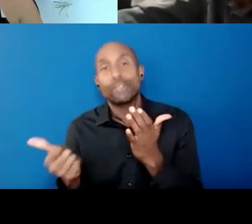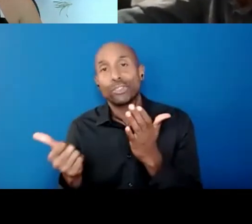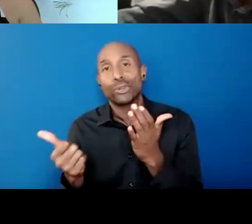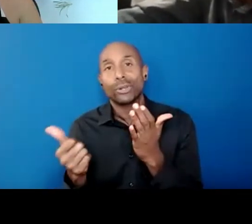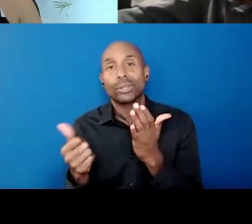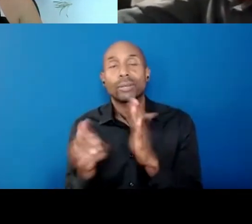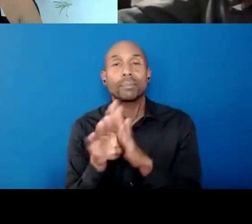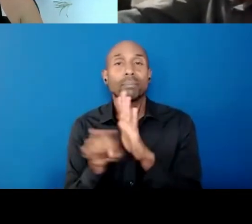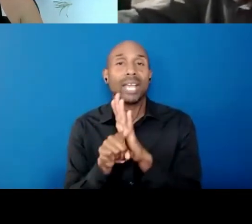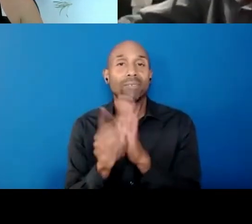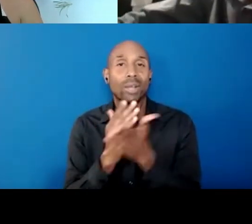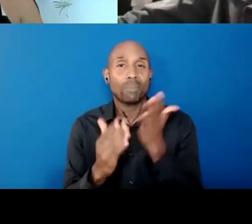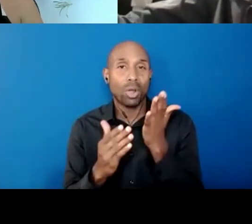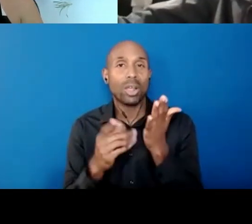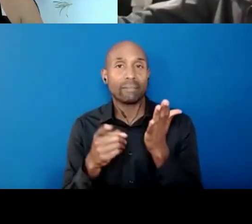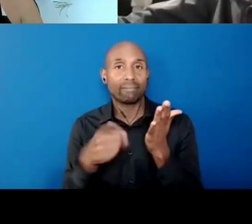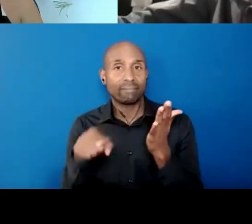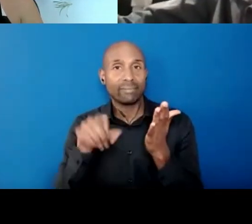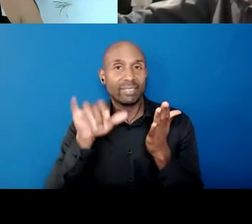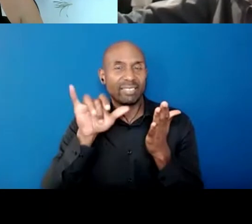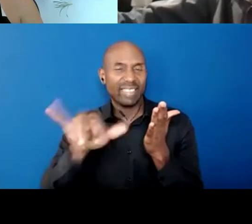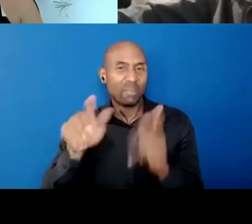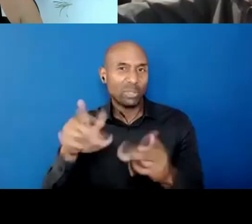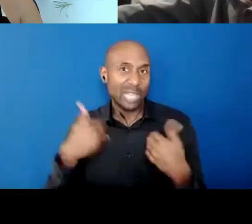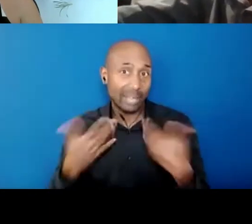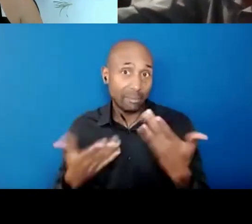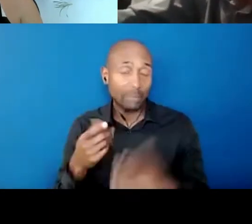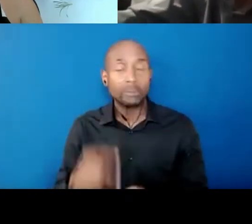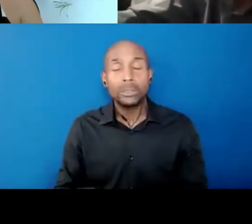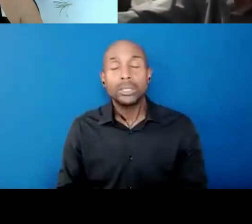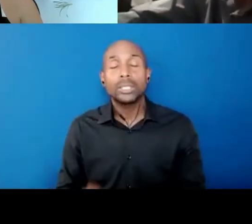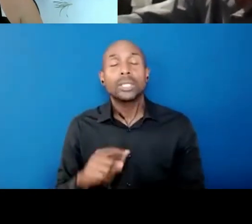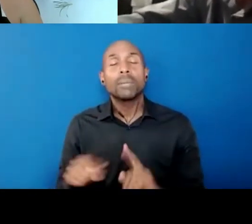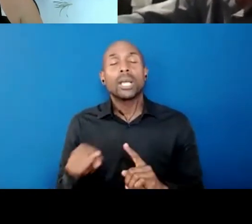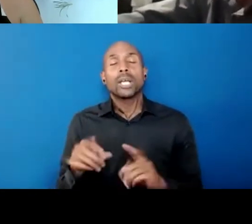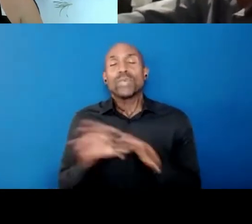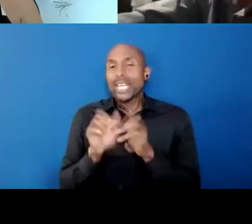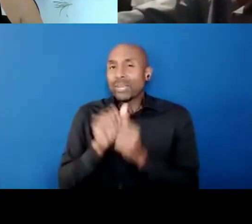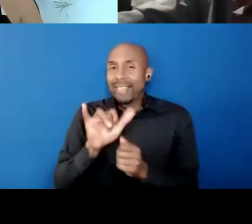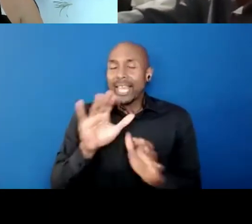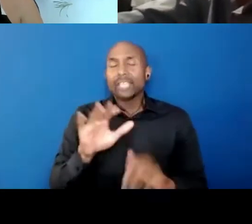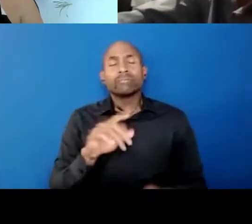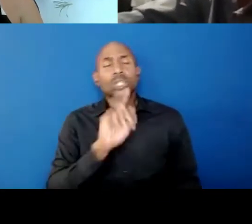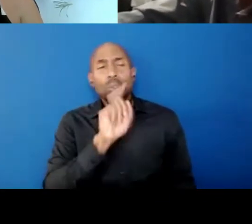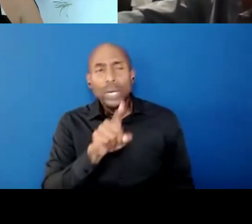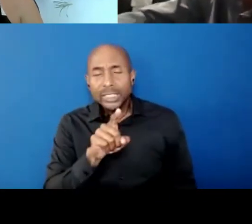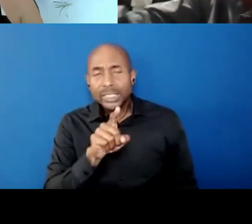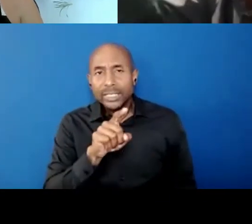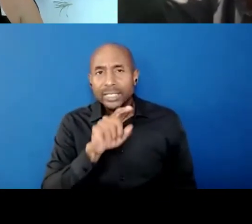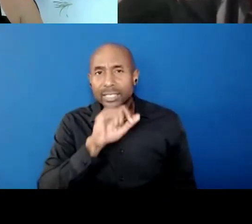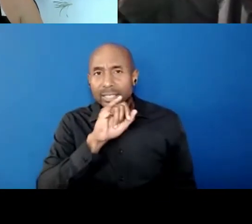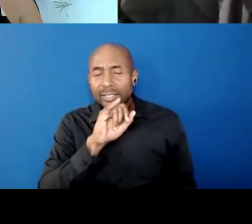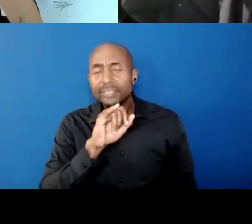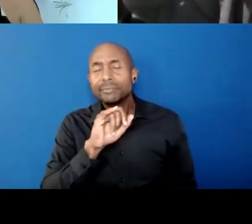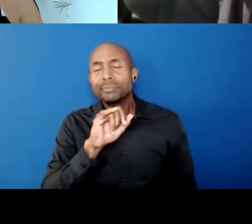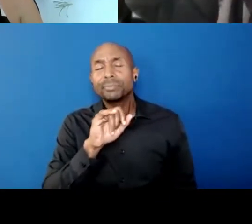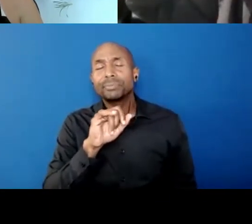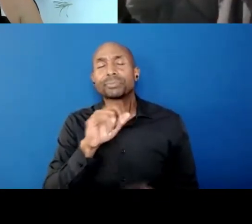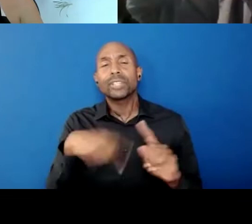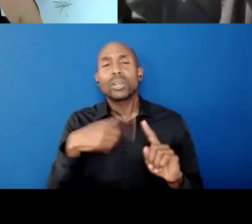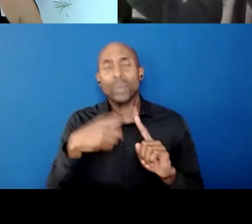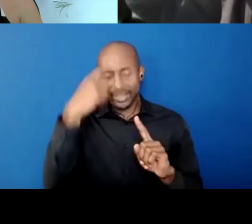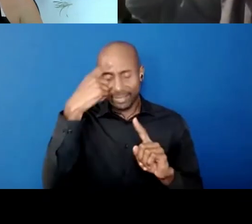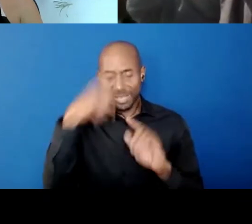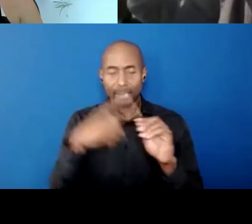would, the ways the Clearinghouse reaches out to people with sort of looking across disabilities,